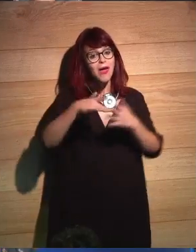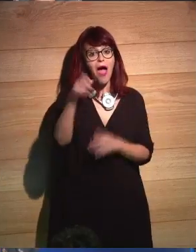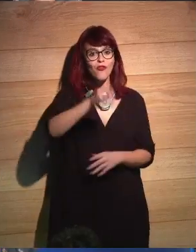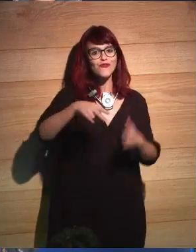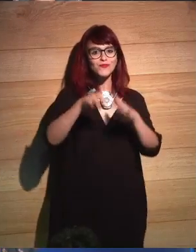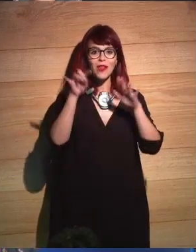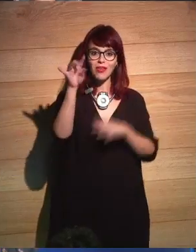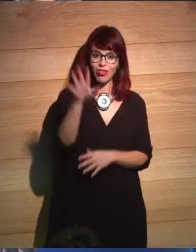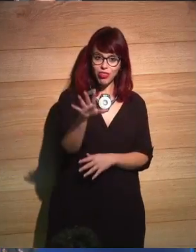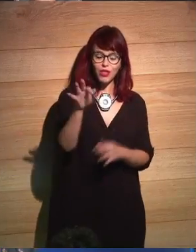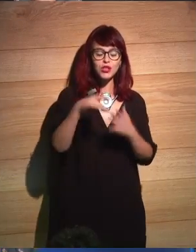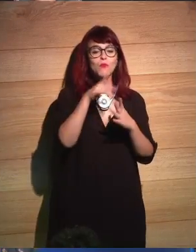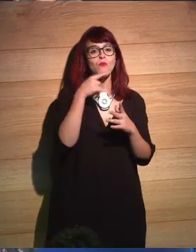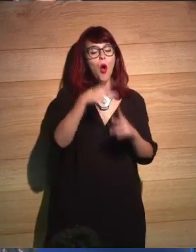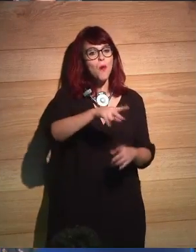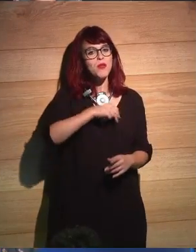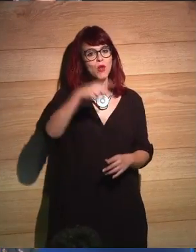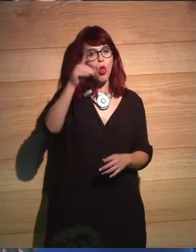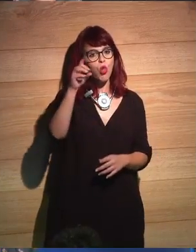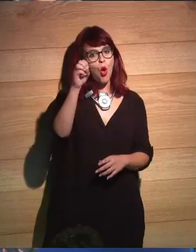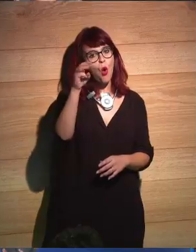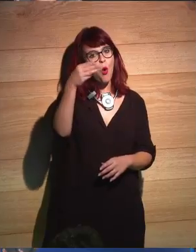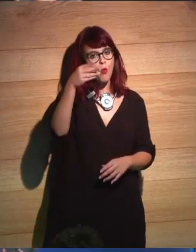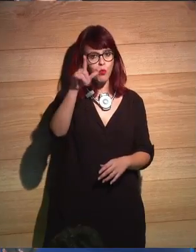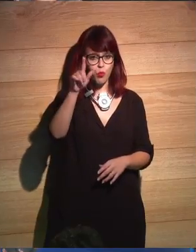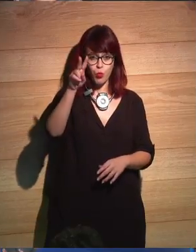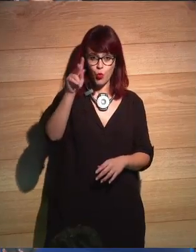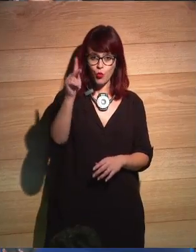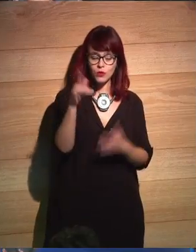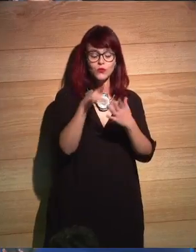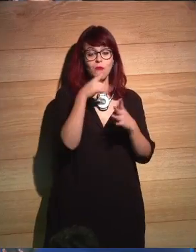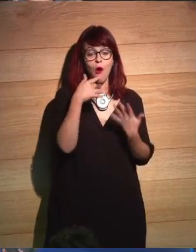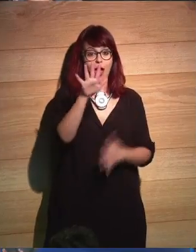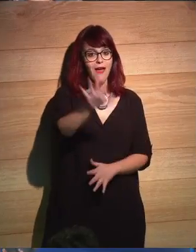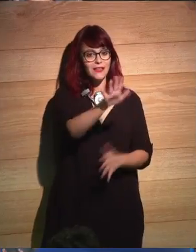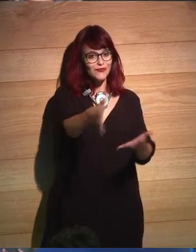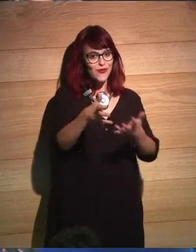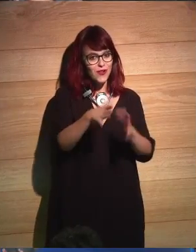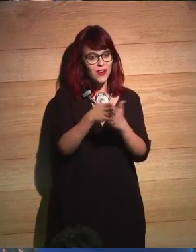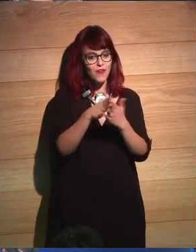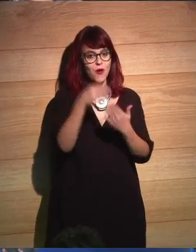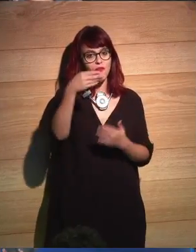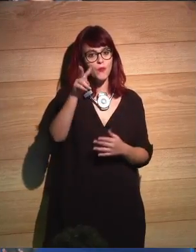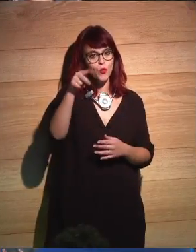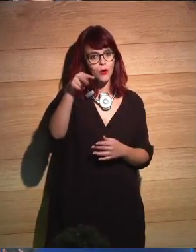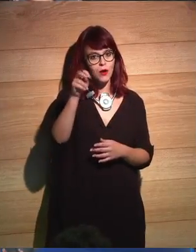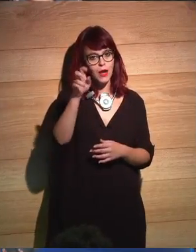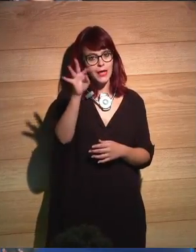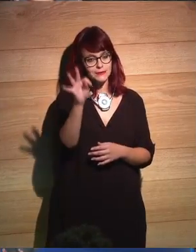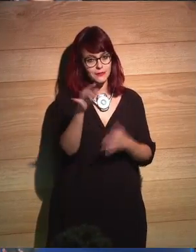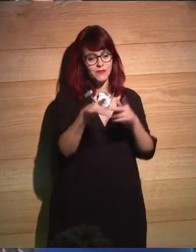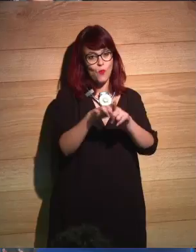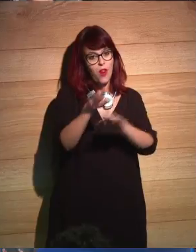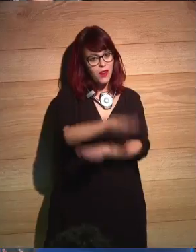have been welcomed by the critics, and she has published her fifth book,